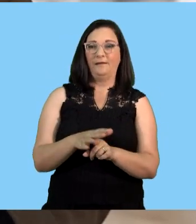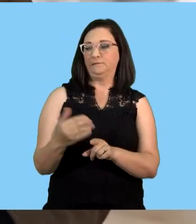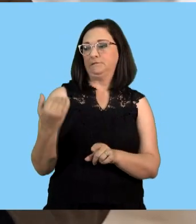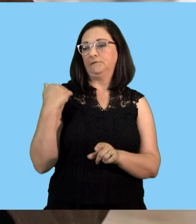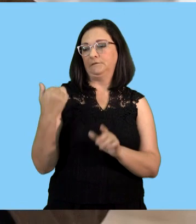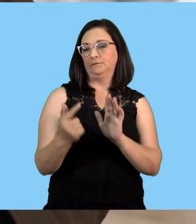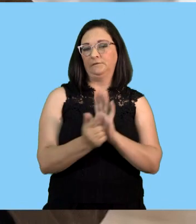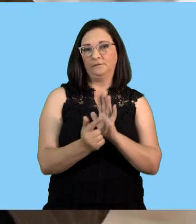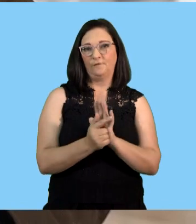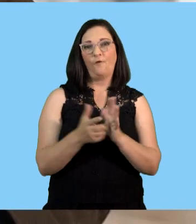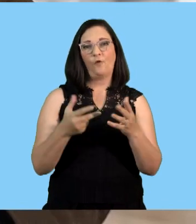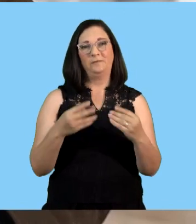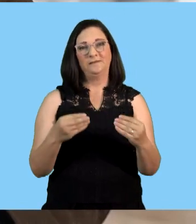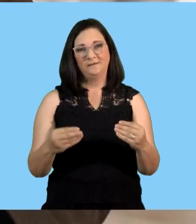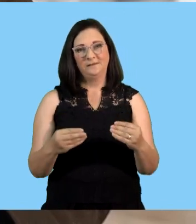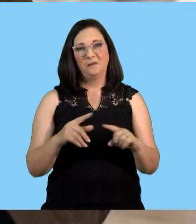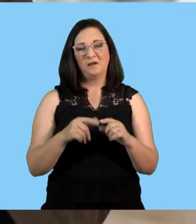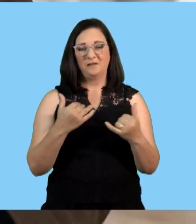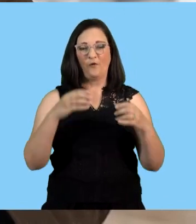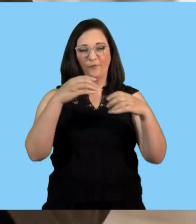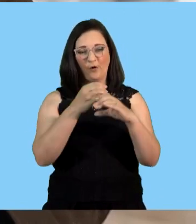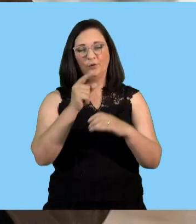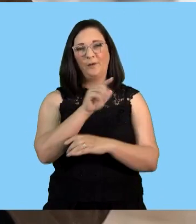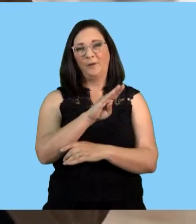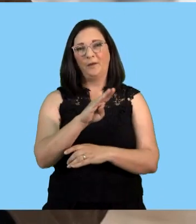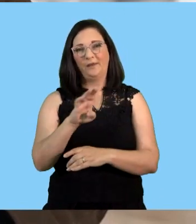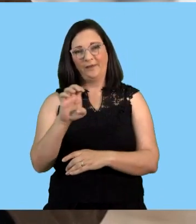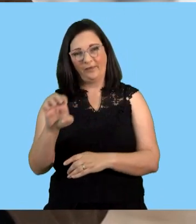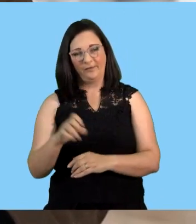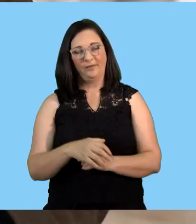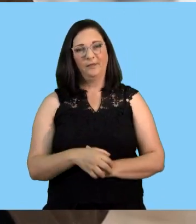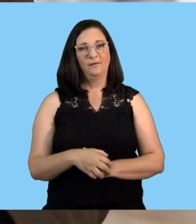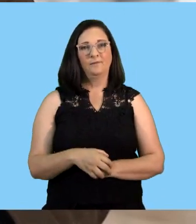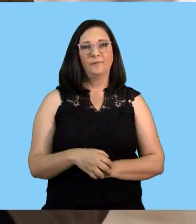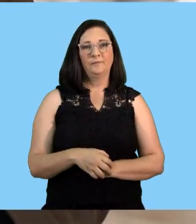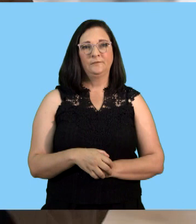recent legislation on businesses, mainly the BBBEE. We've